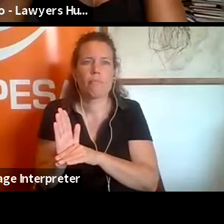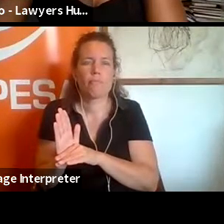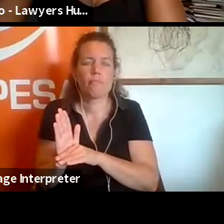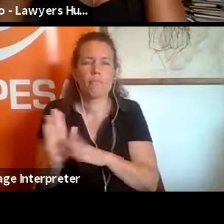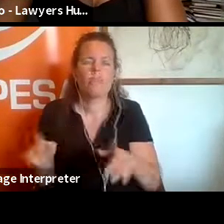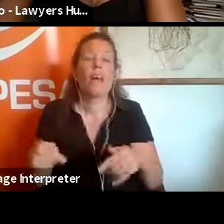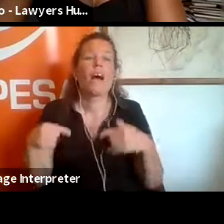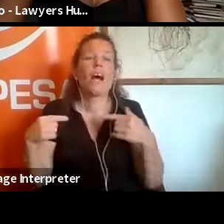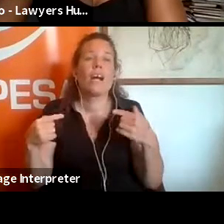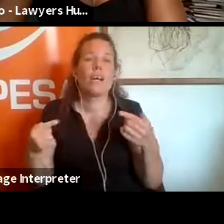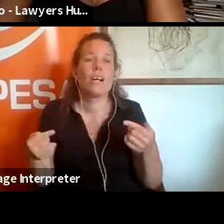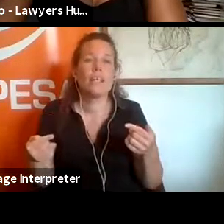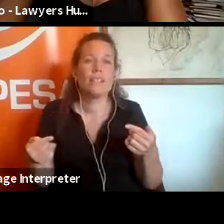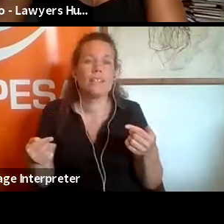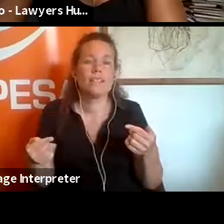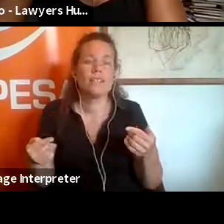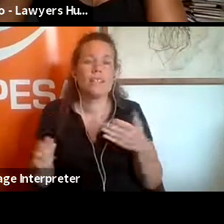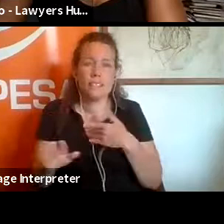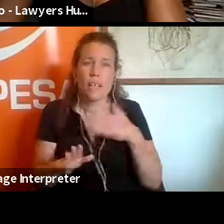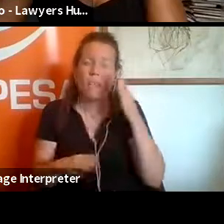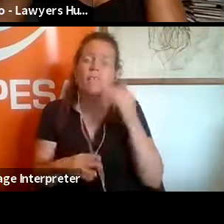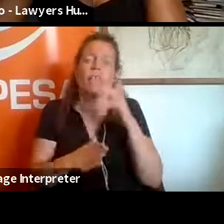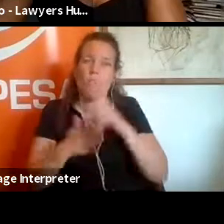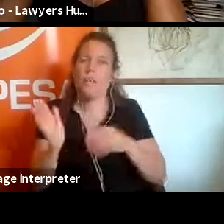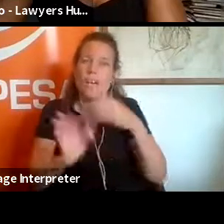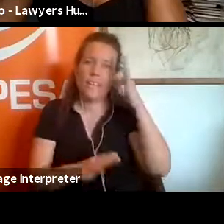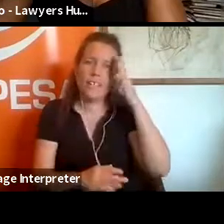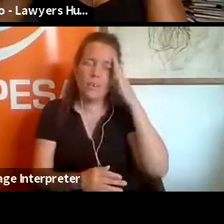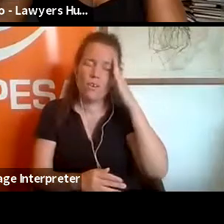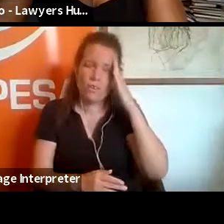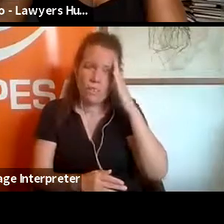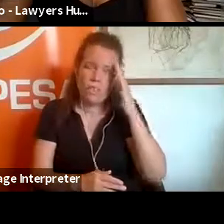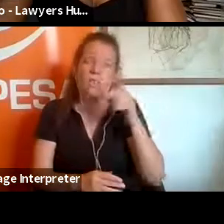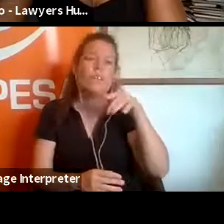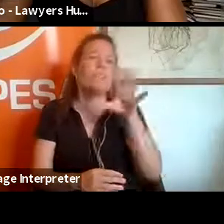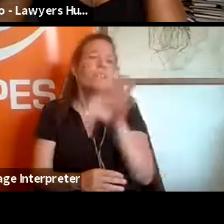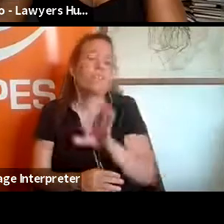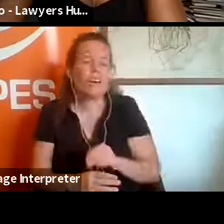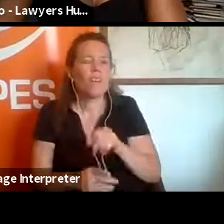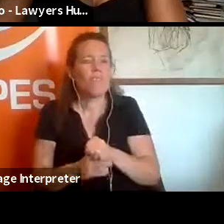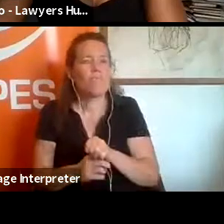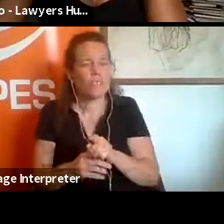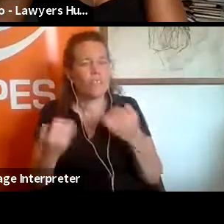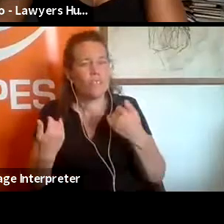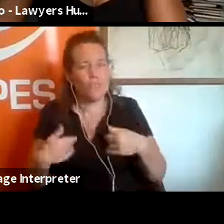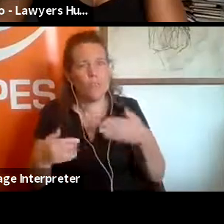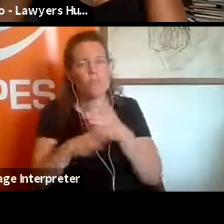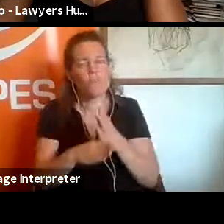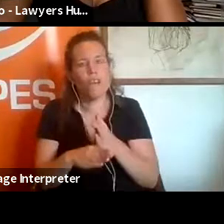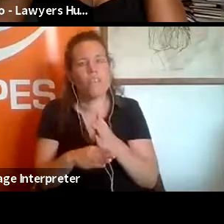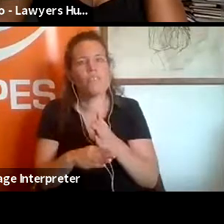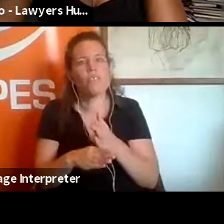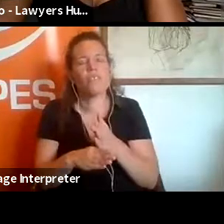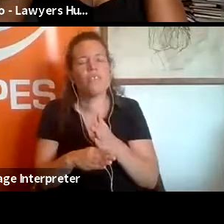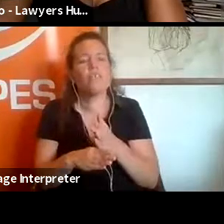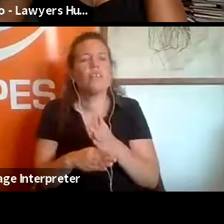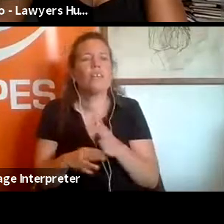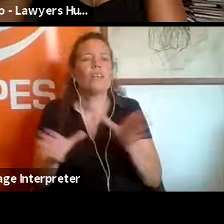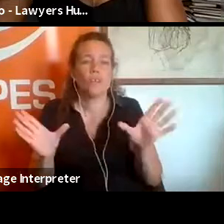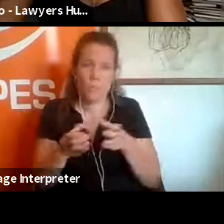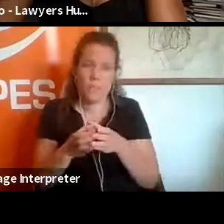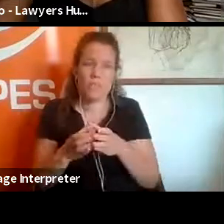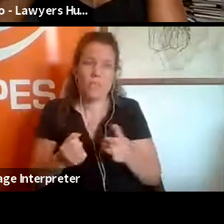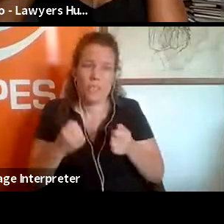And I mean, from what I know, South African Human Rights Commission has done promoting online rights